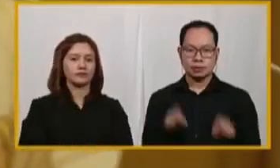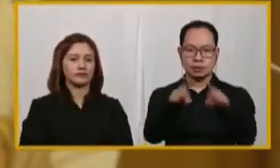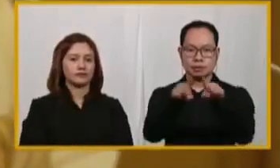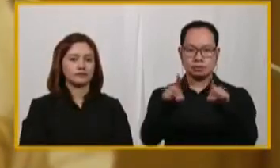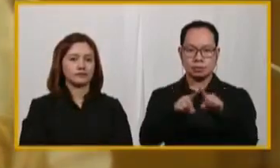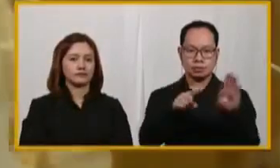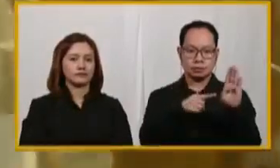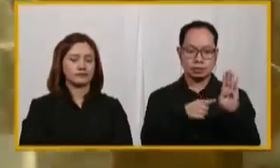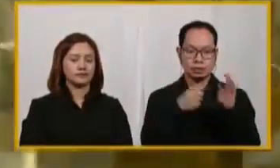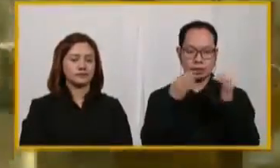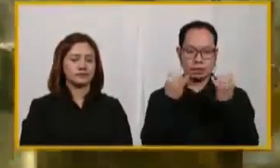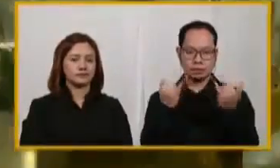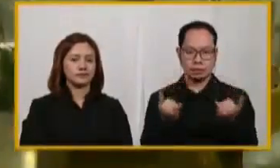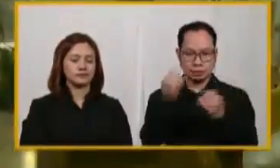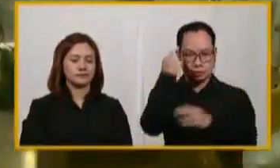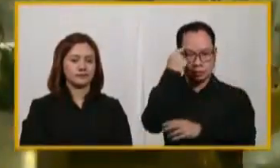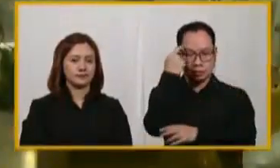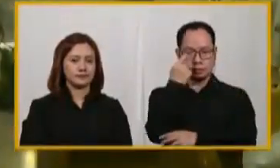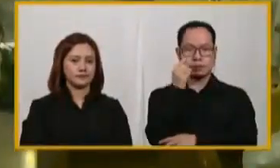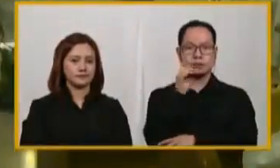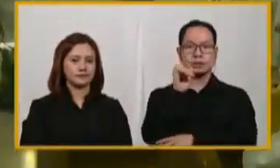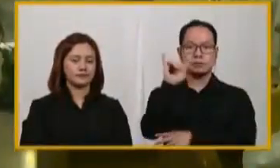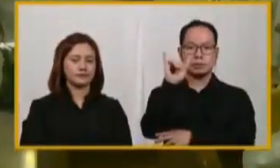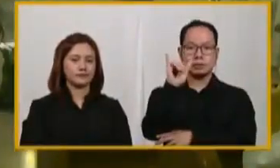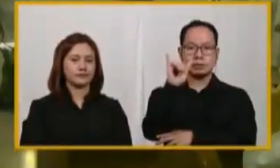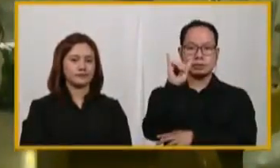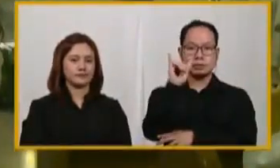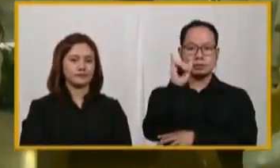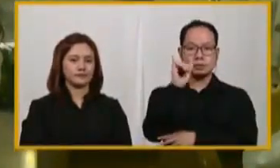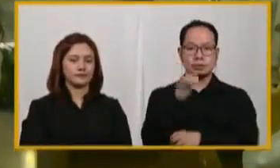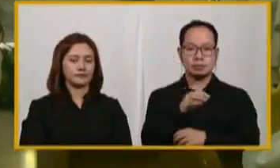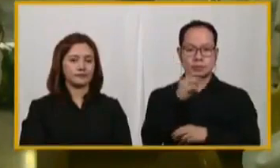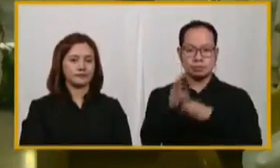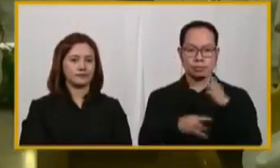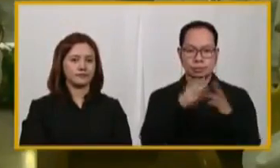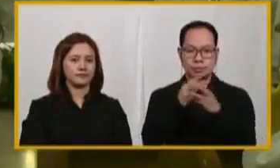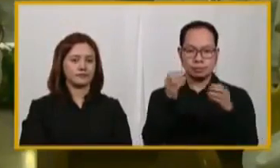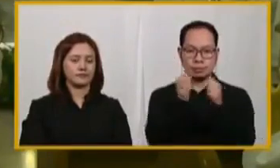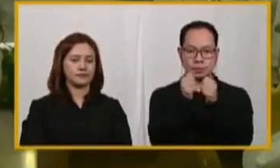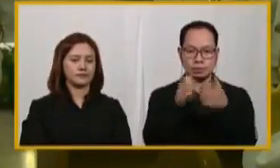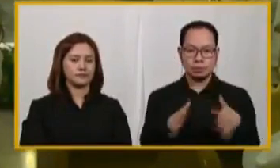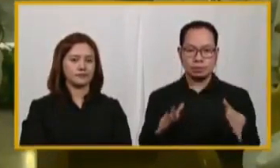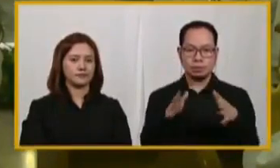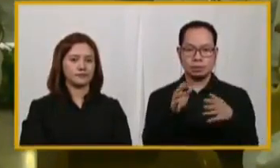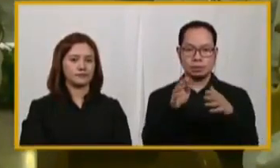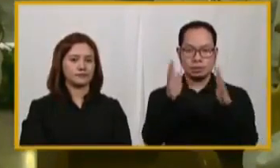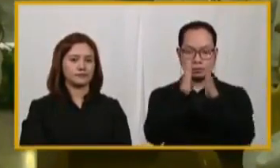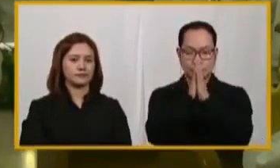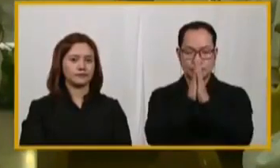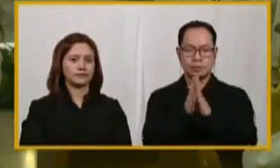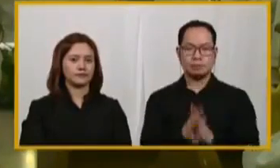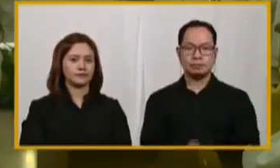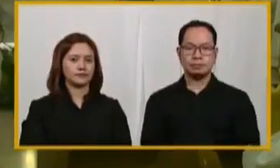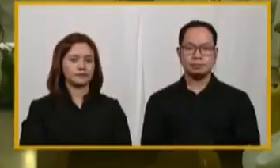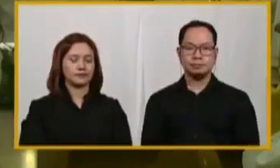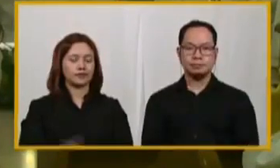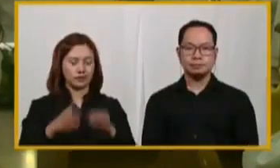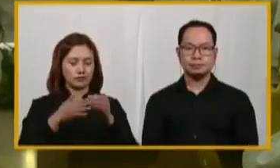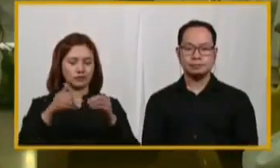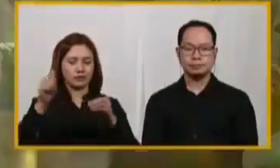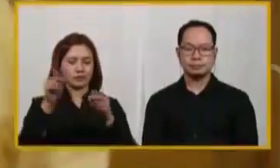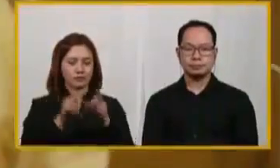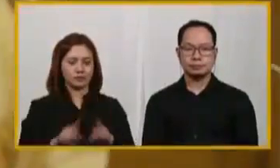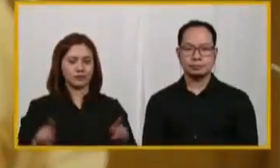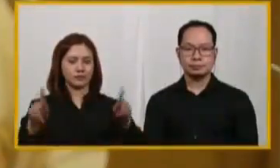it was in the beginning, is now, and ever shall be, world without end. Amen. Most precious